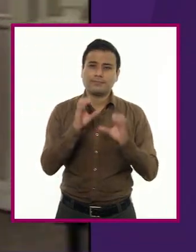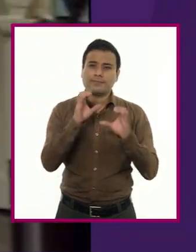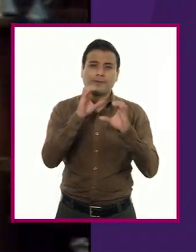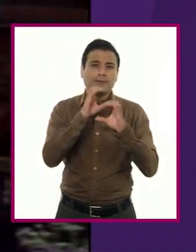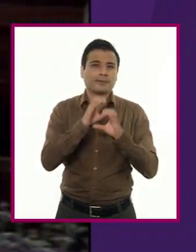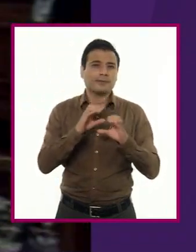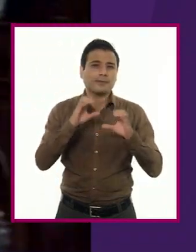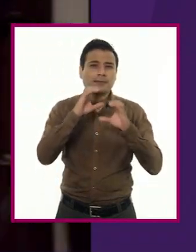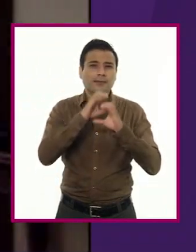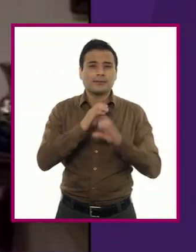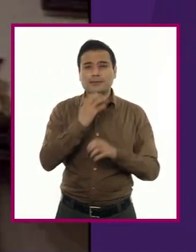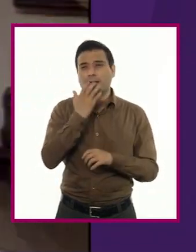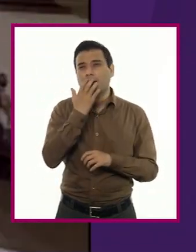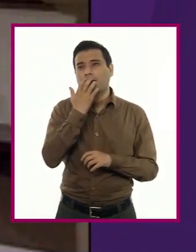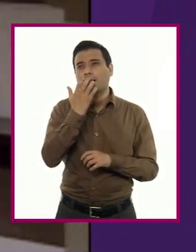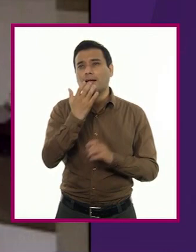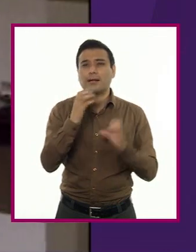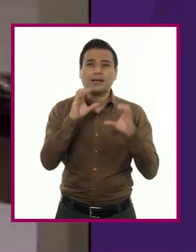la-da-dee-dee-dee